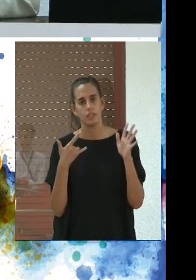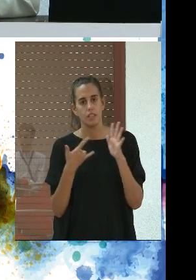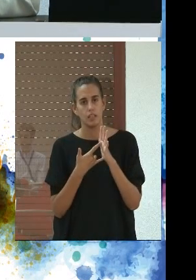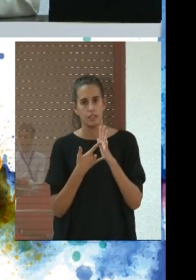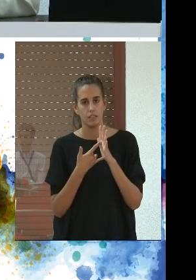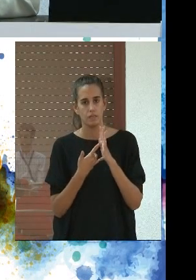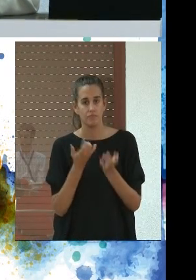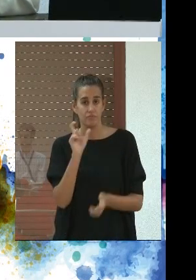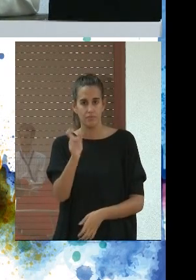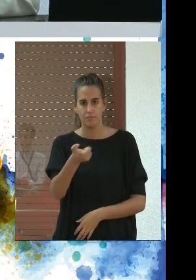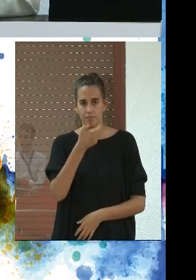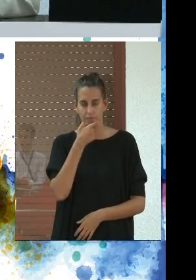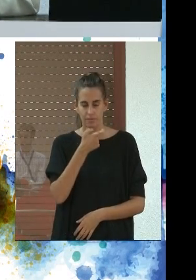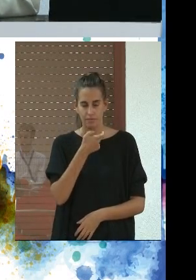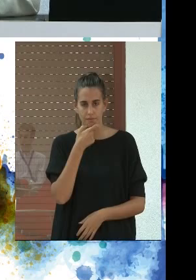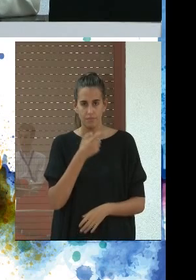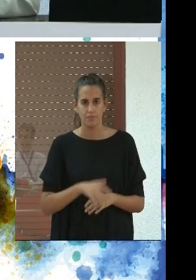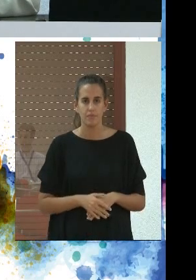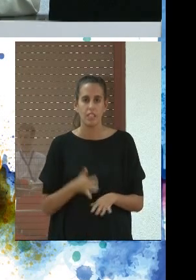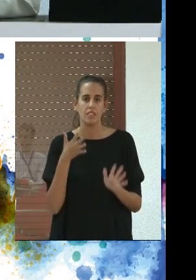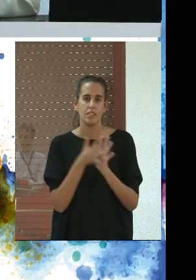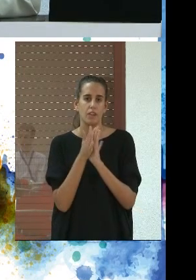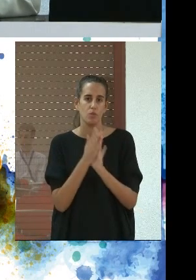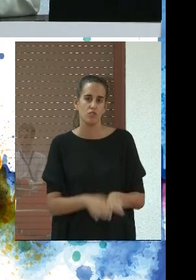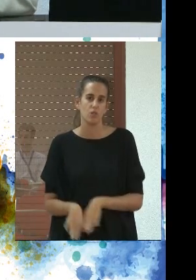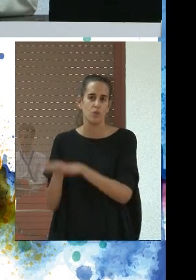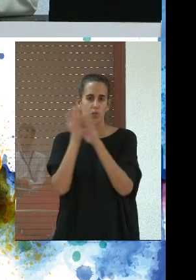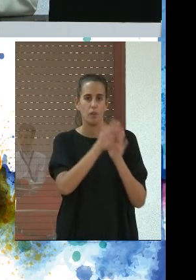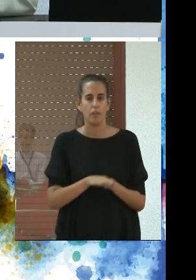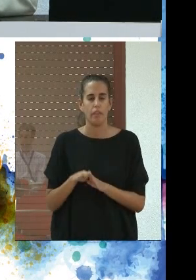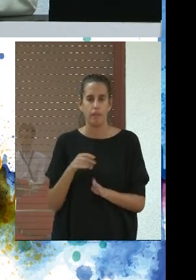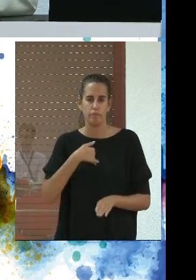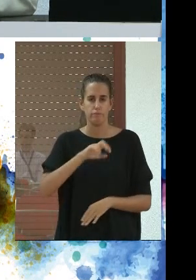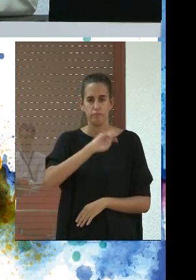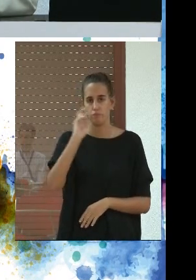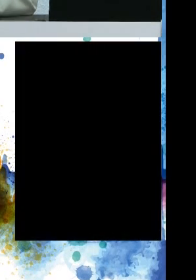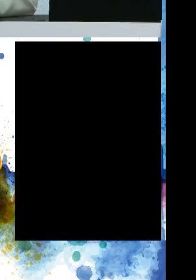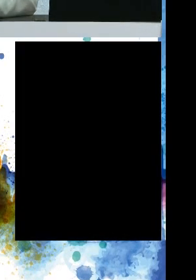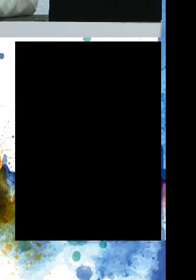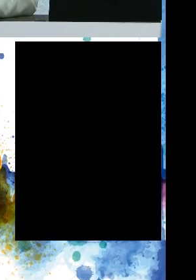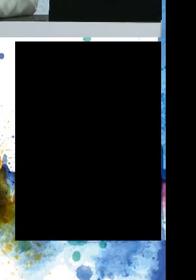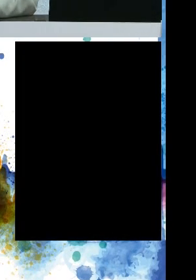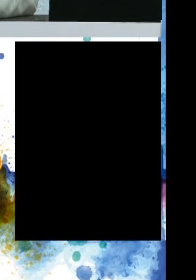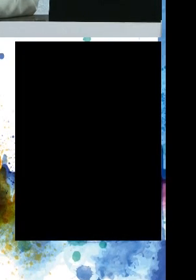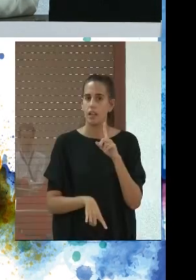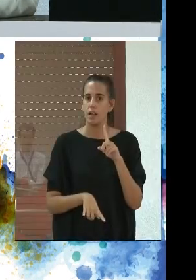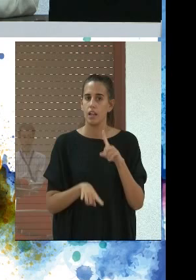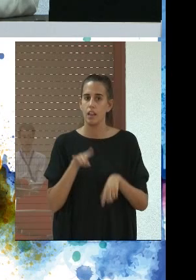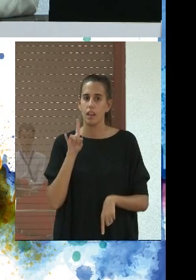This is the multivariated synchronization index. Tô gravando.